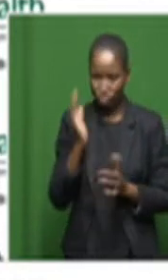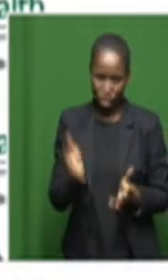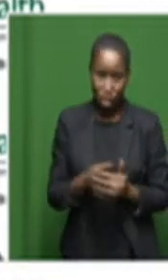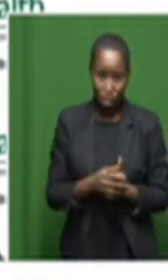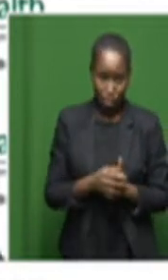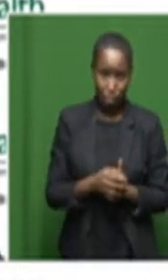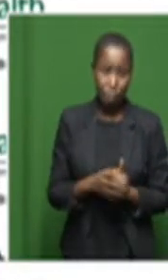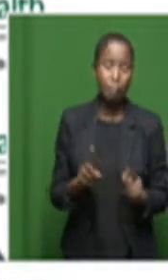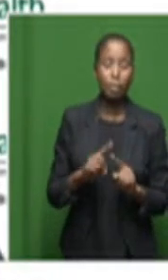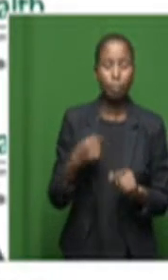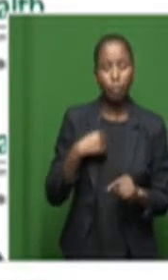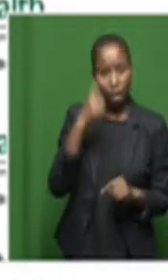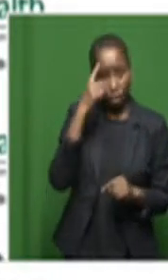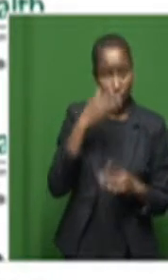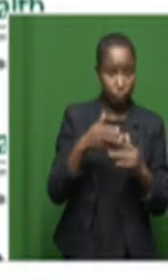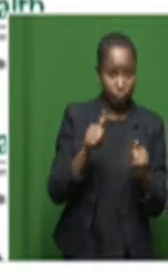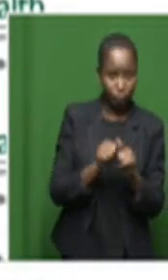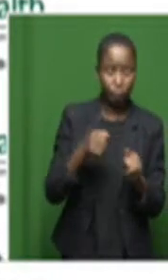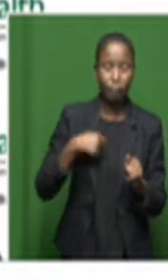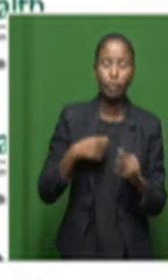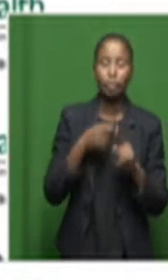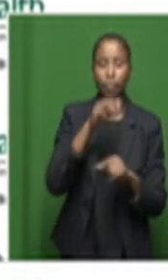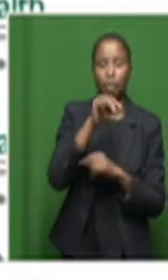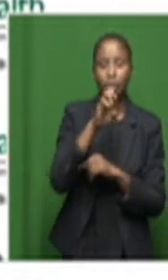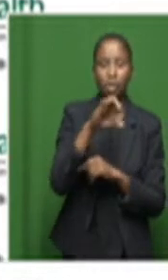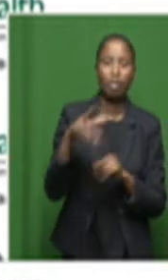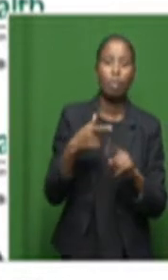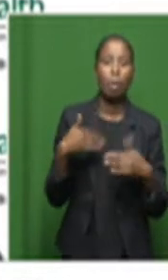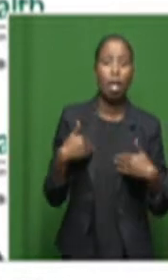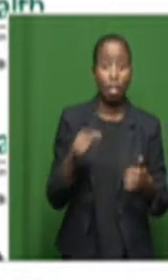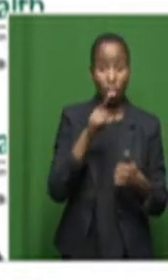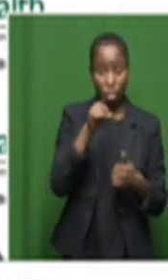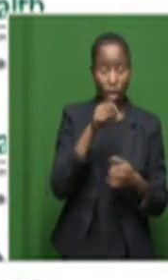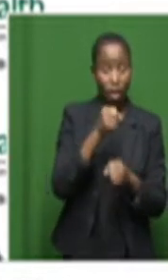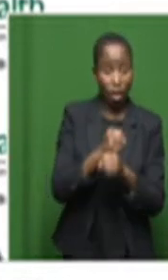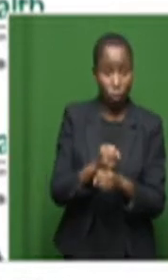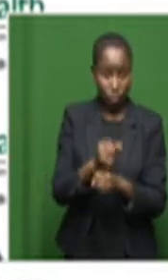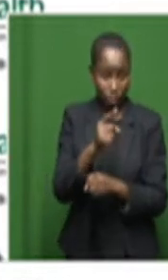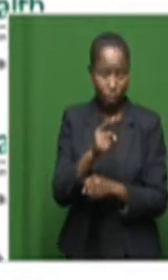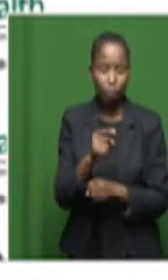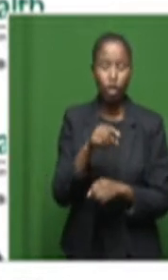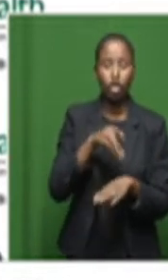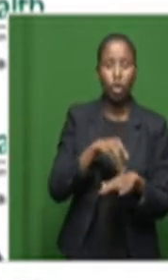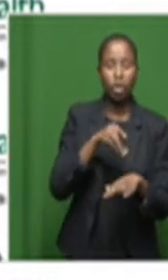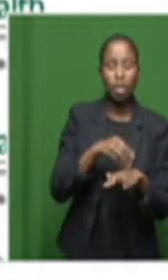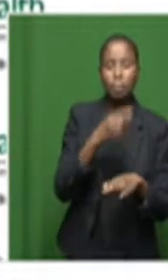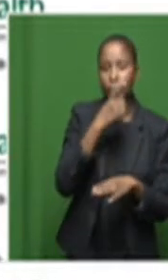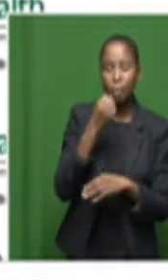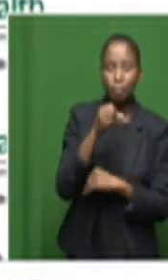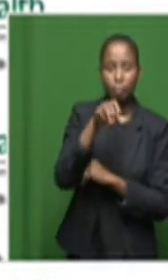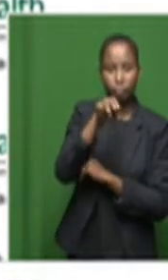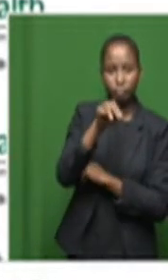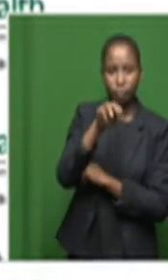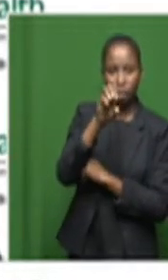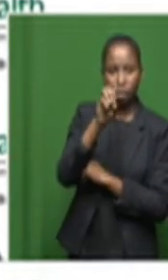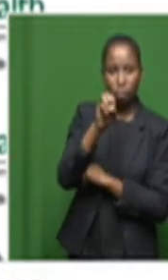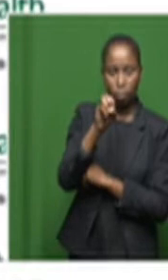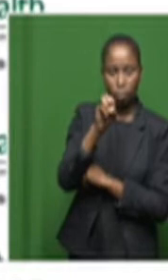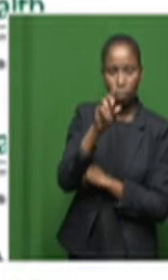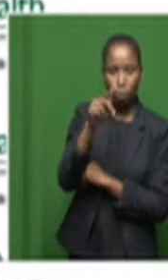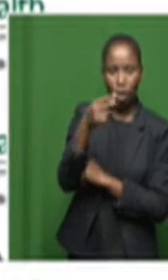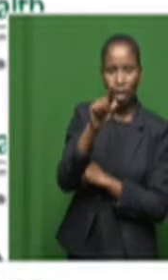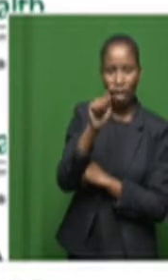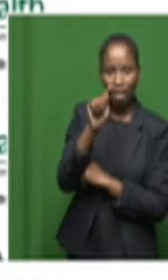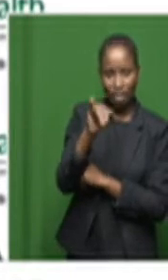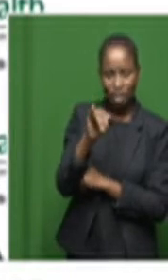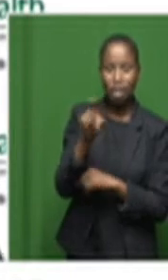this my colleague, the MEC for Health in Gauteng, Dr. Mokgethi, who also had a very mild